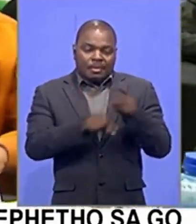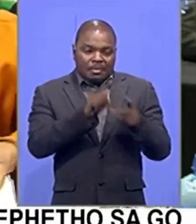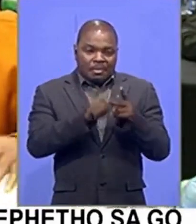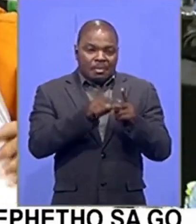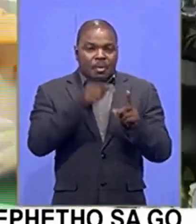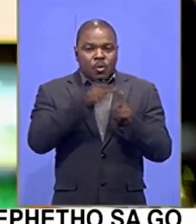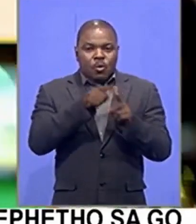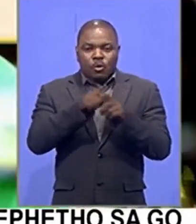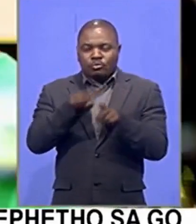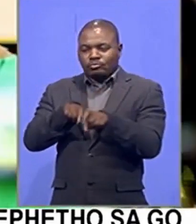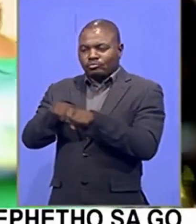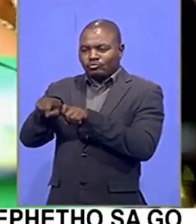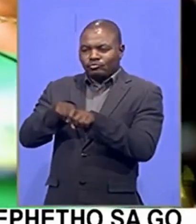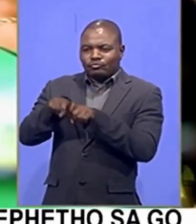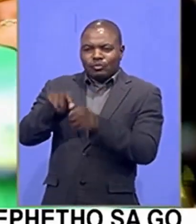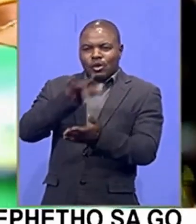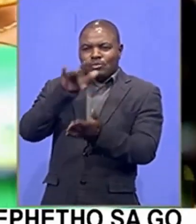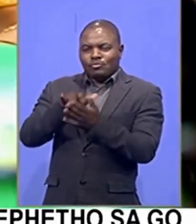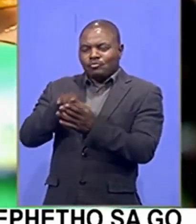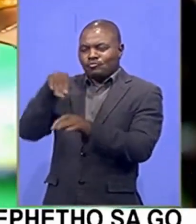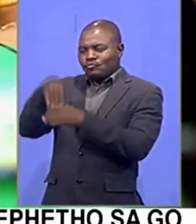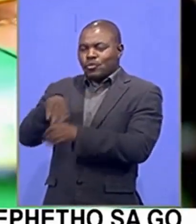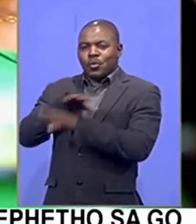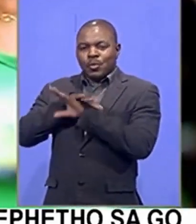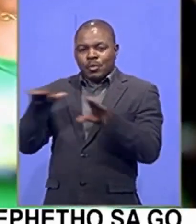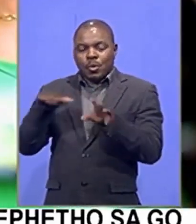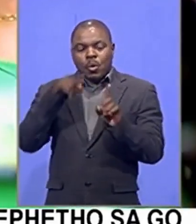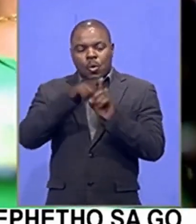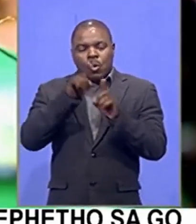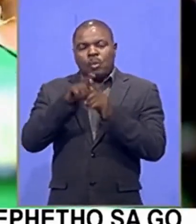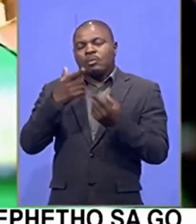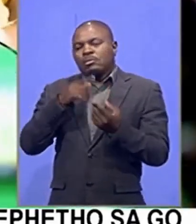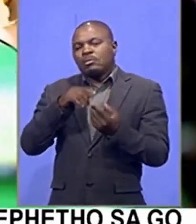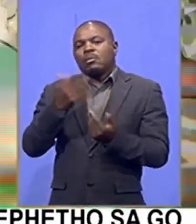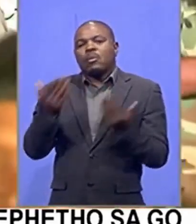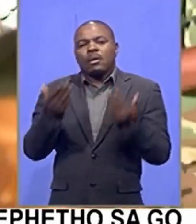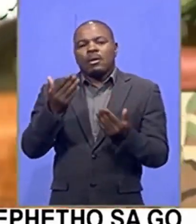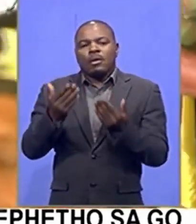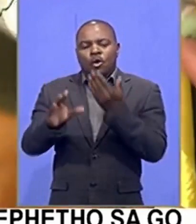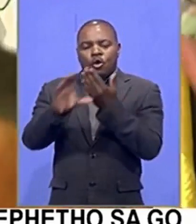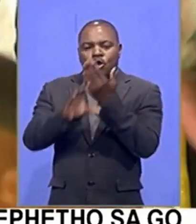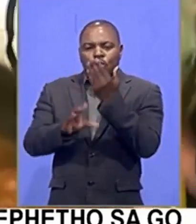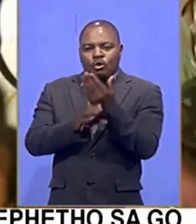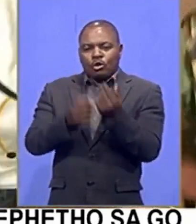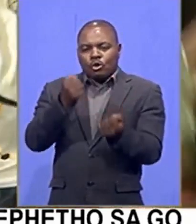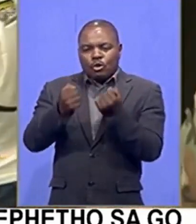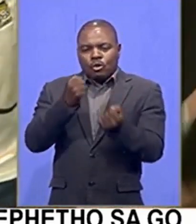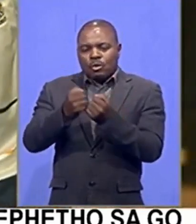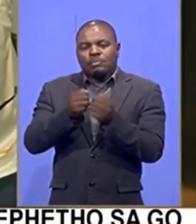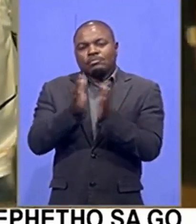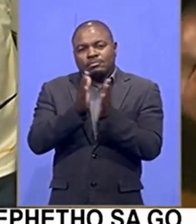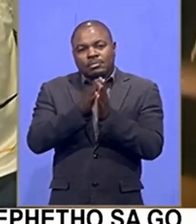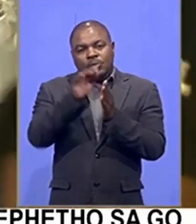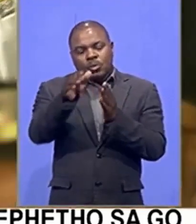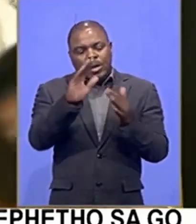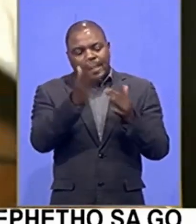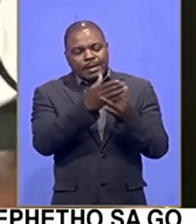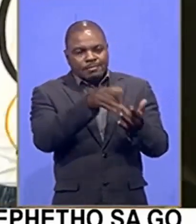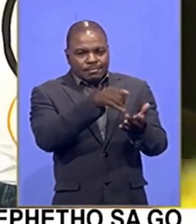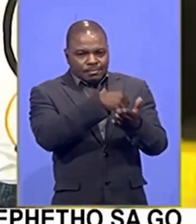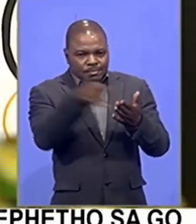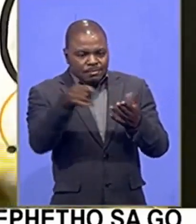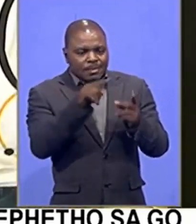go phenkgišetšana maemo a boetapele. O re o dirile kgopelo go kgoro ya toka gore e phumole rekhoto ya gagwe mme a